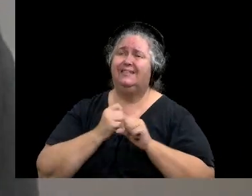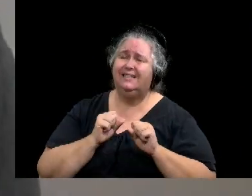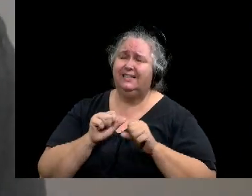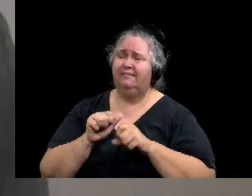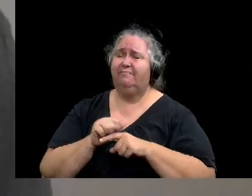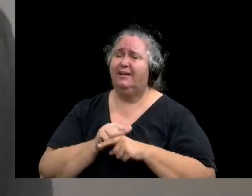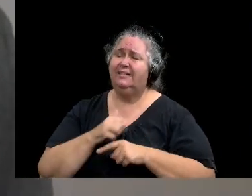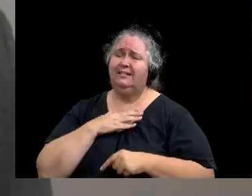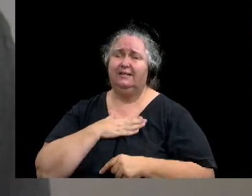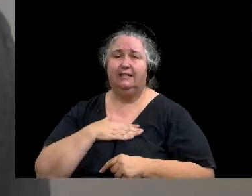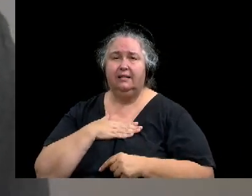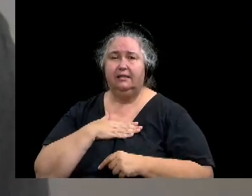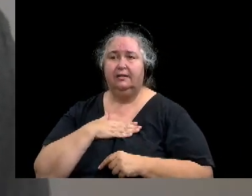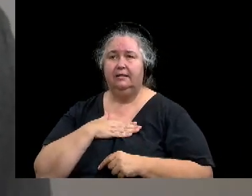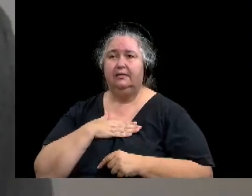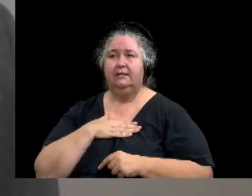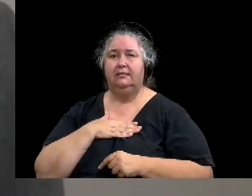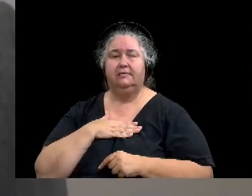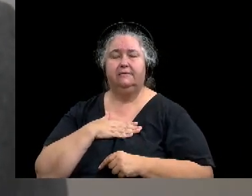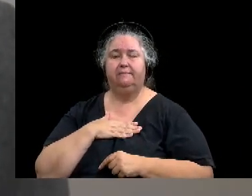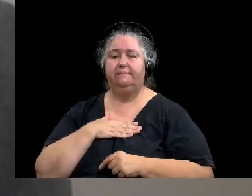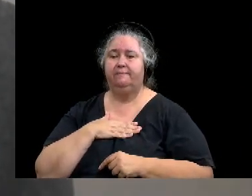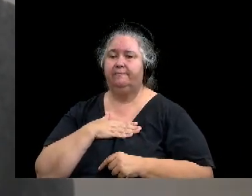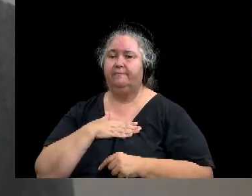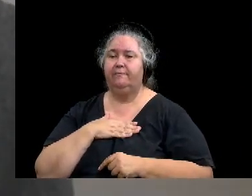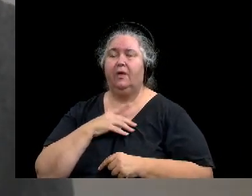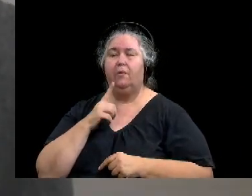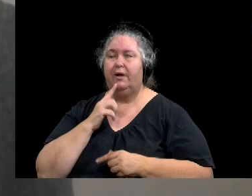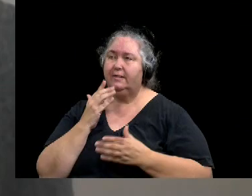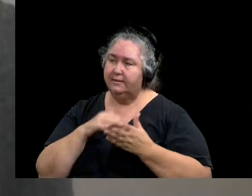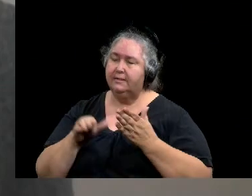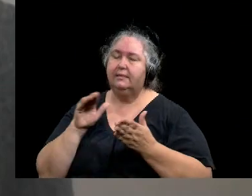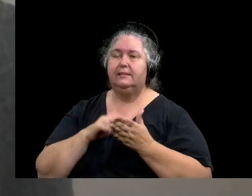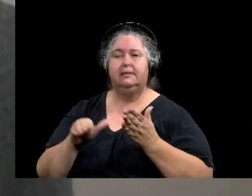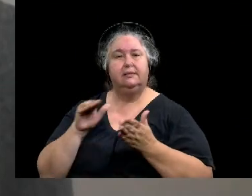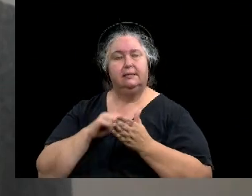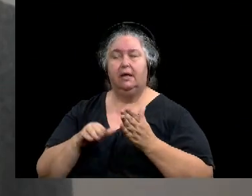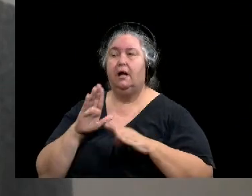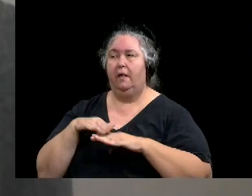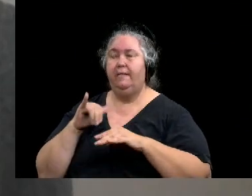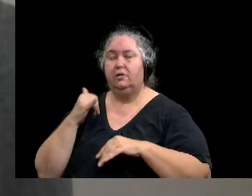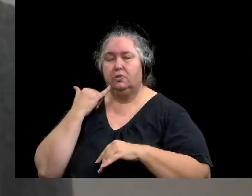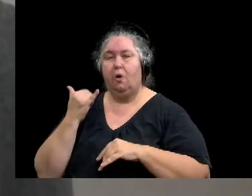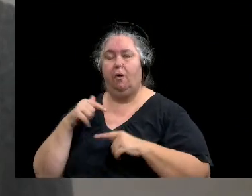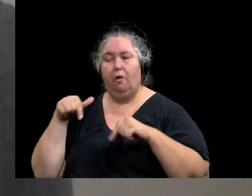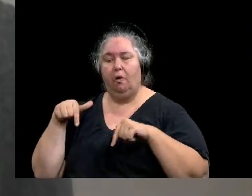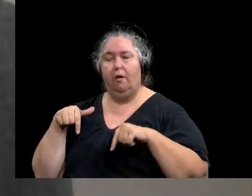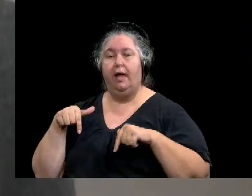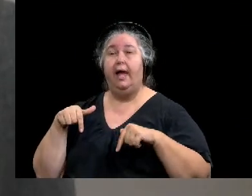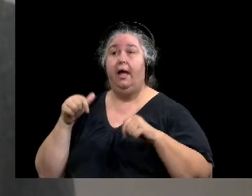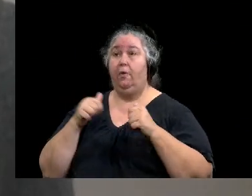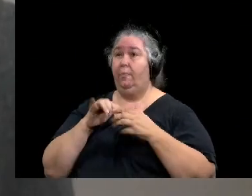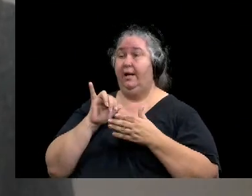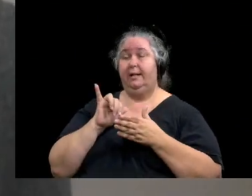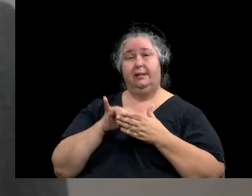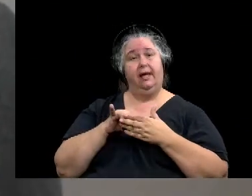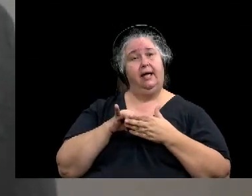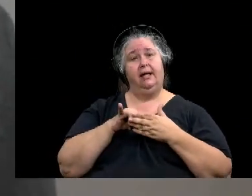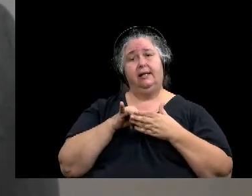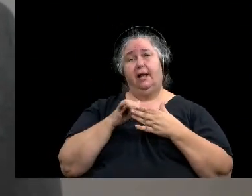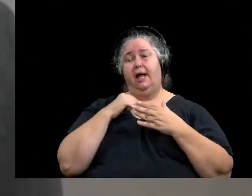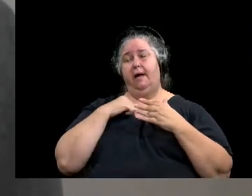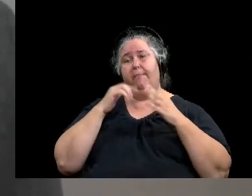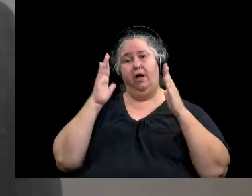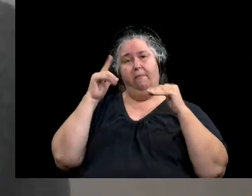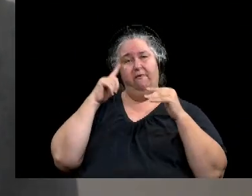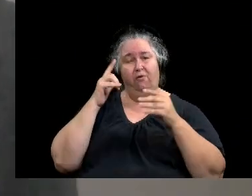practices that that were iterated on this call. And with that, I am hopeful for a